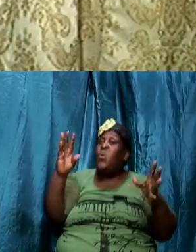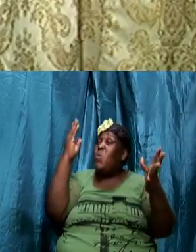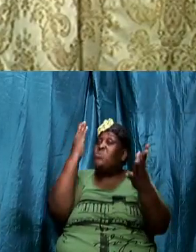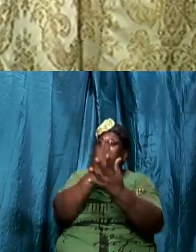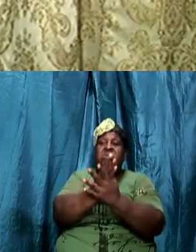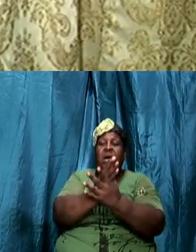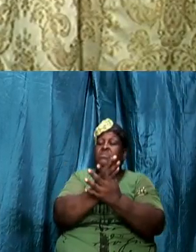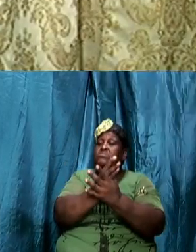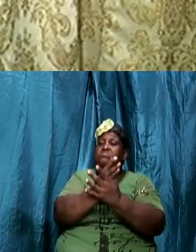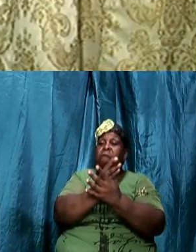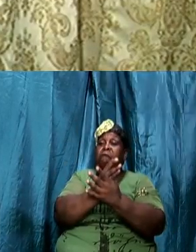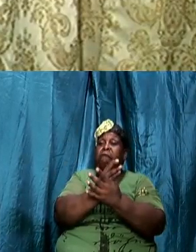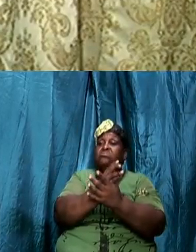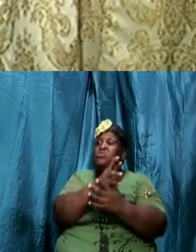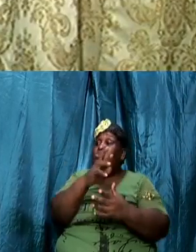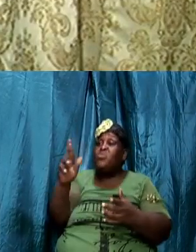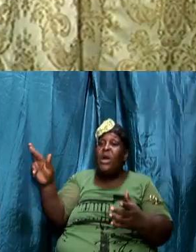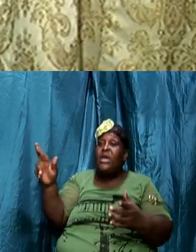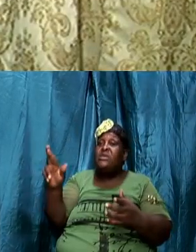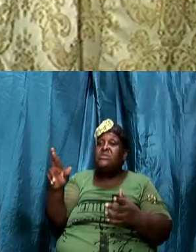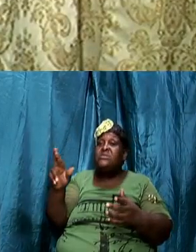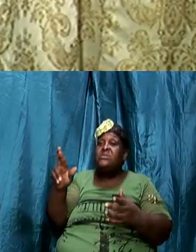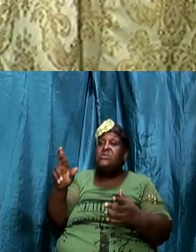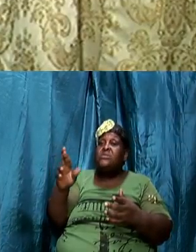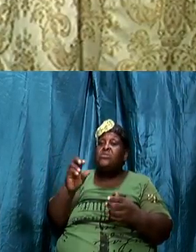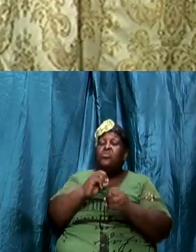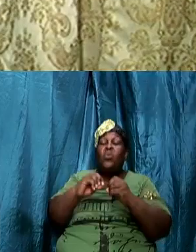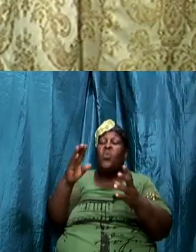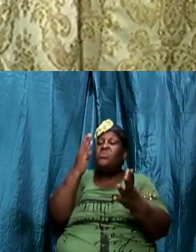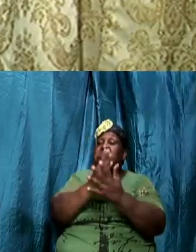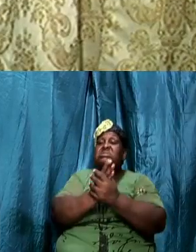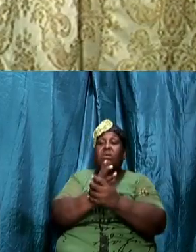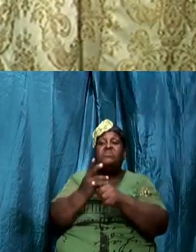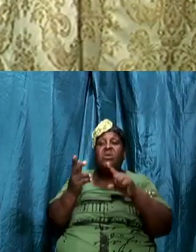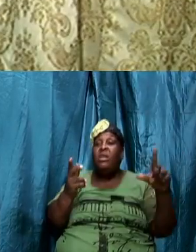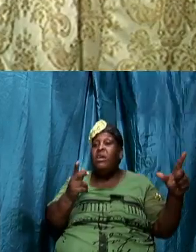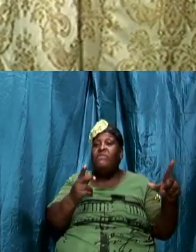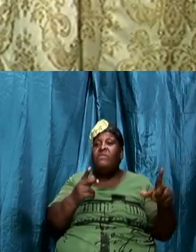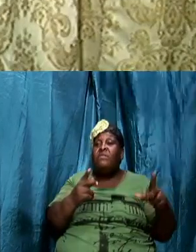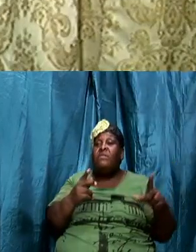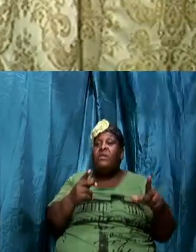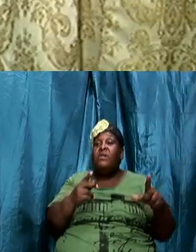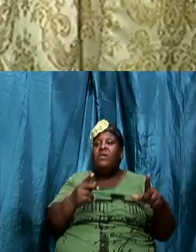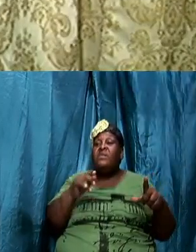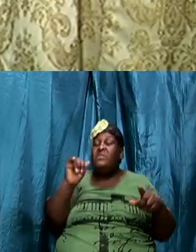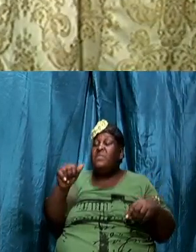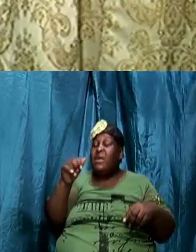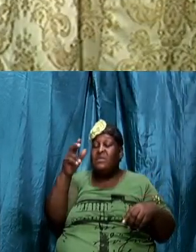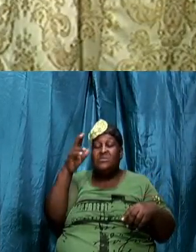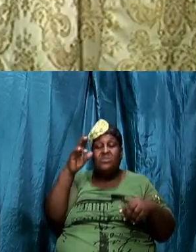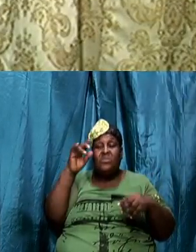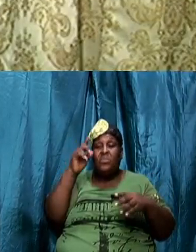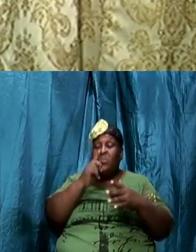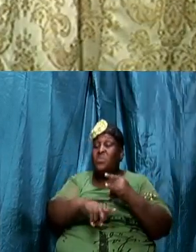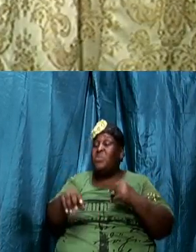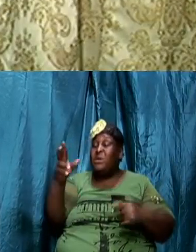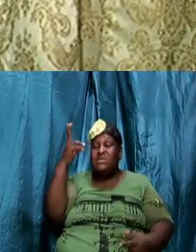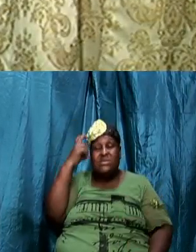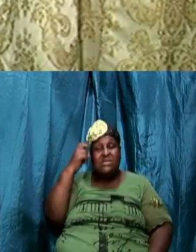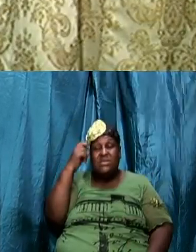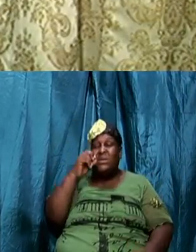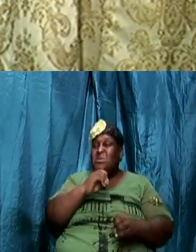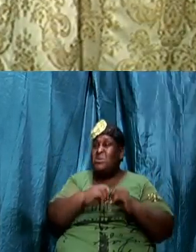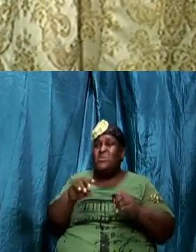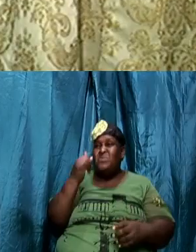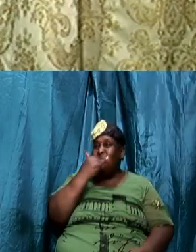left. And he was convinced that nothing was wrong. It's that Satan always, nothing wrong with this.